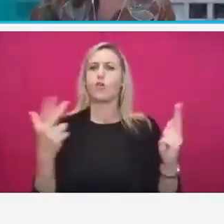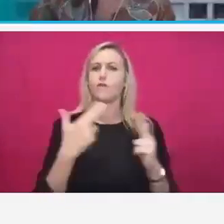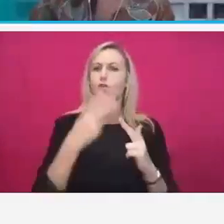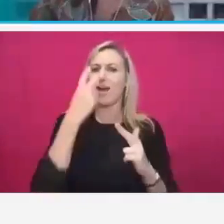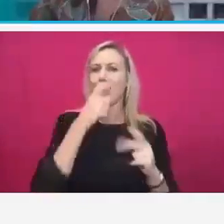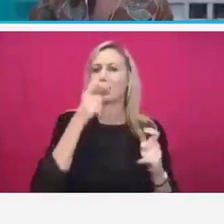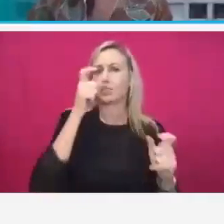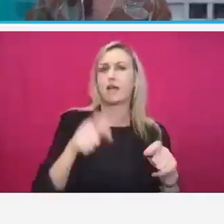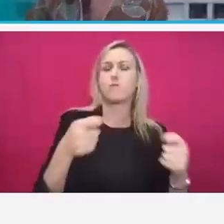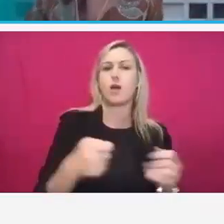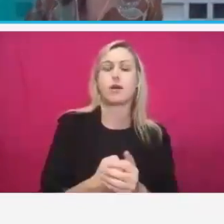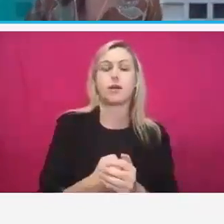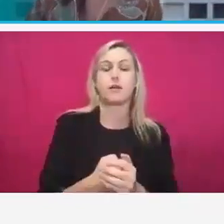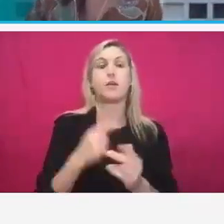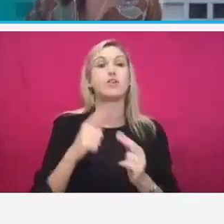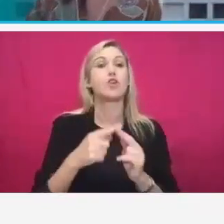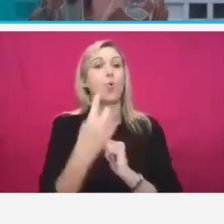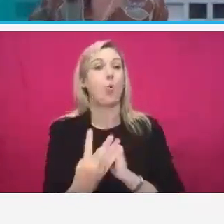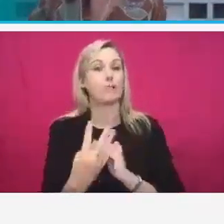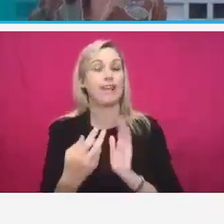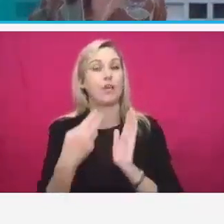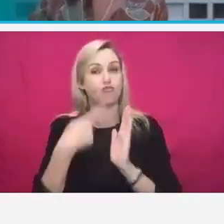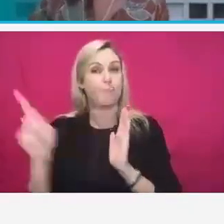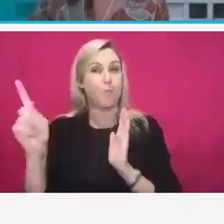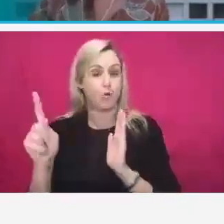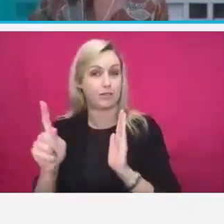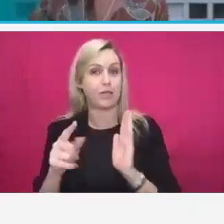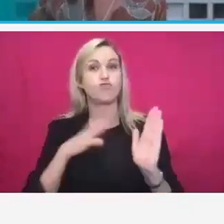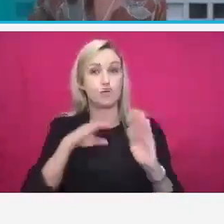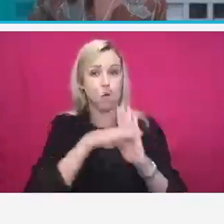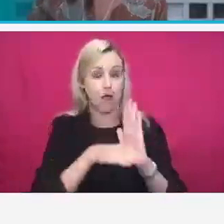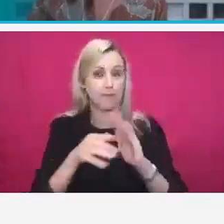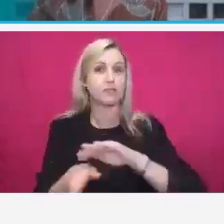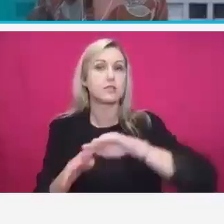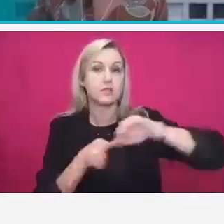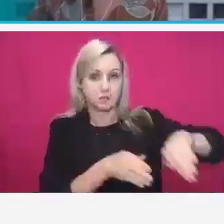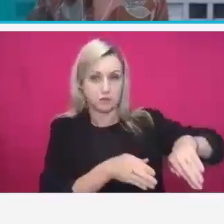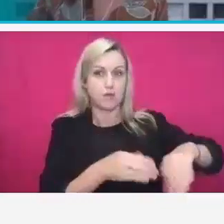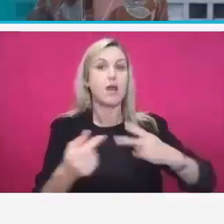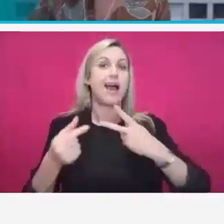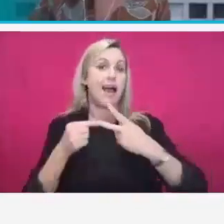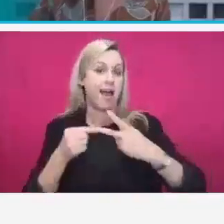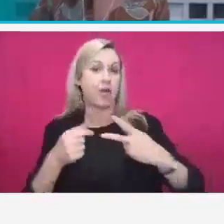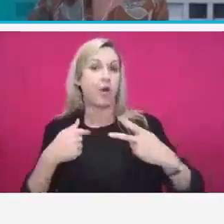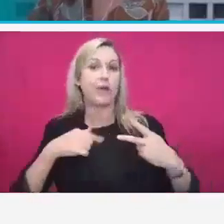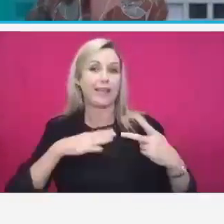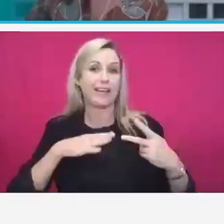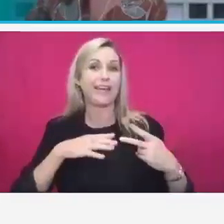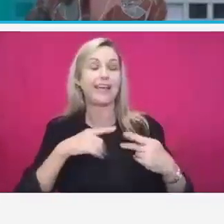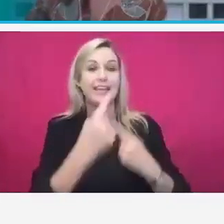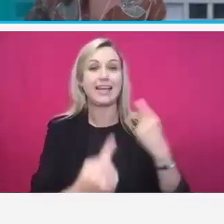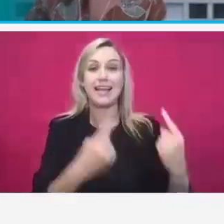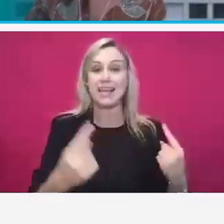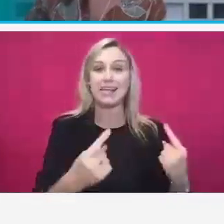addition to the quarterly reporting requirements, as part of the broader transparency measures, We're looking to require each